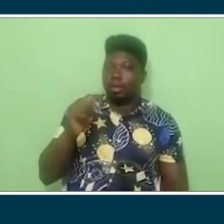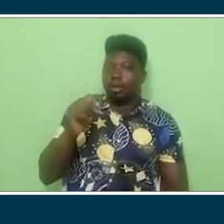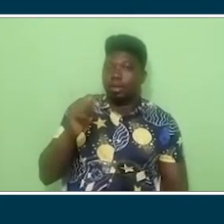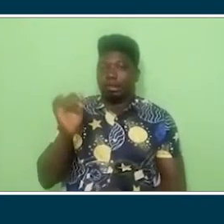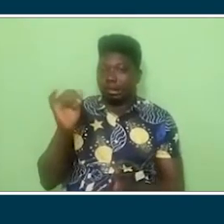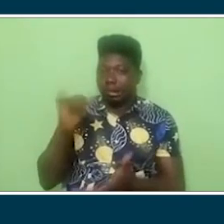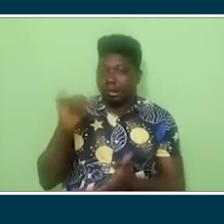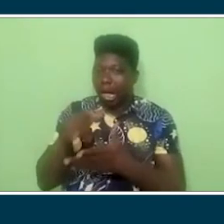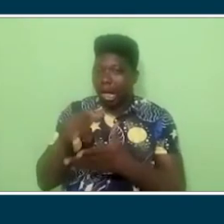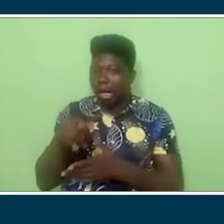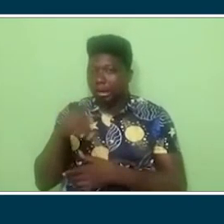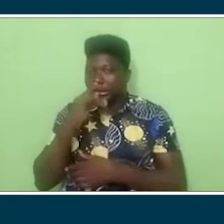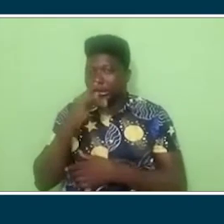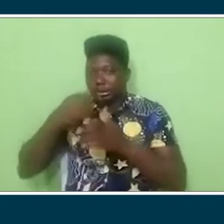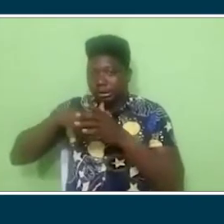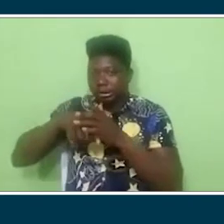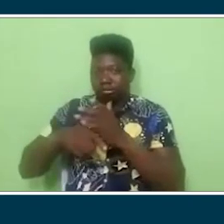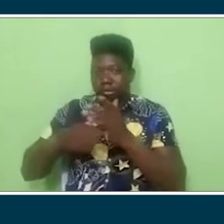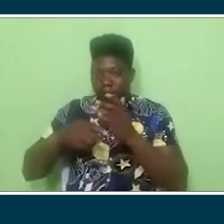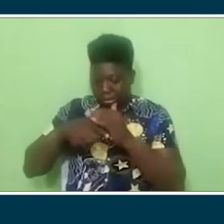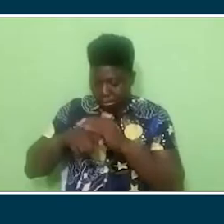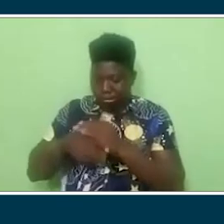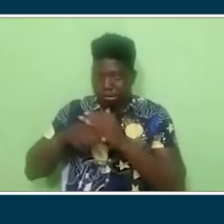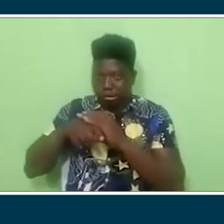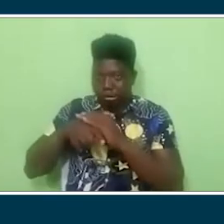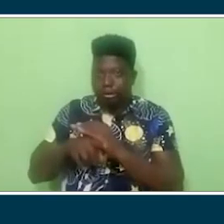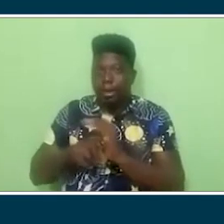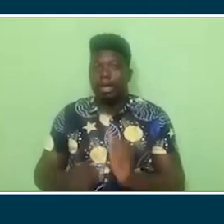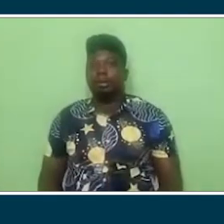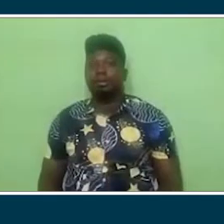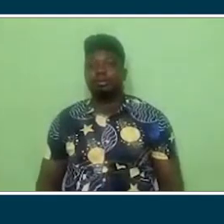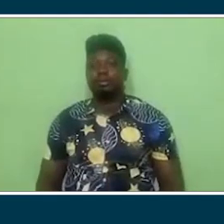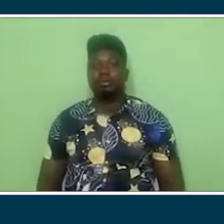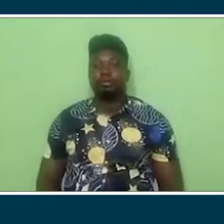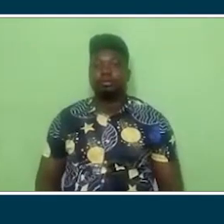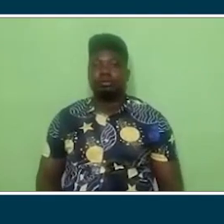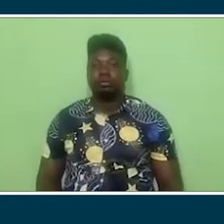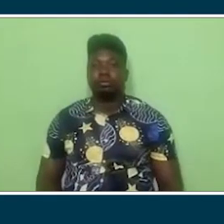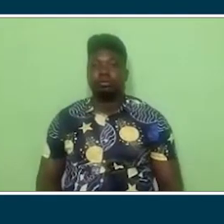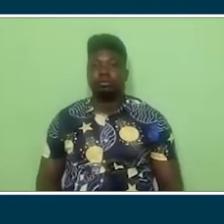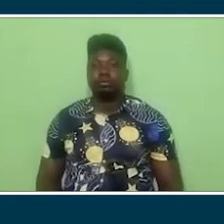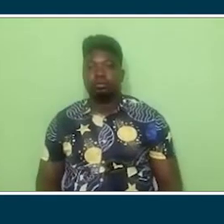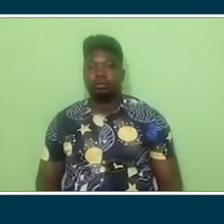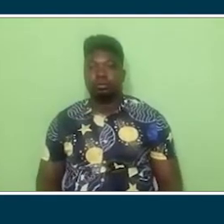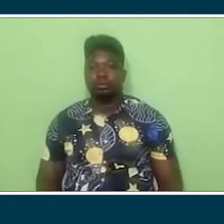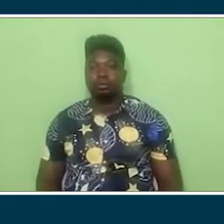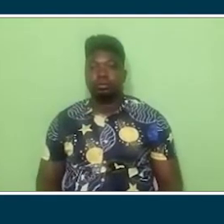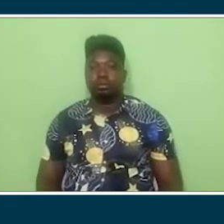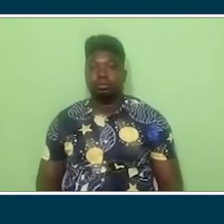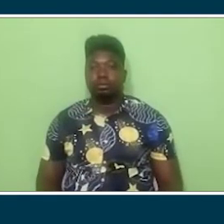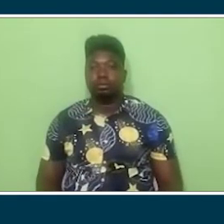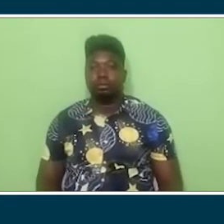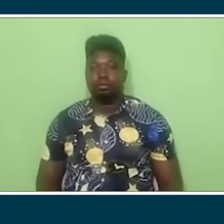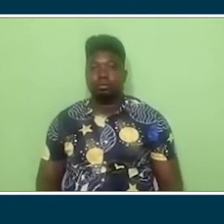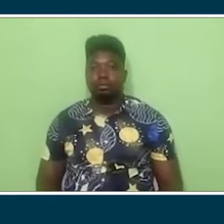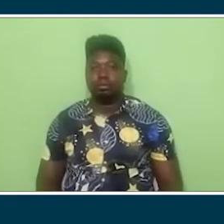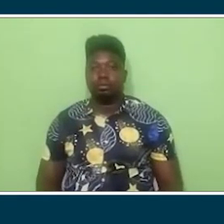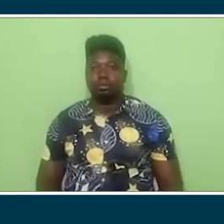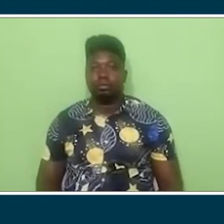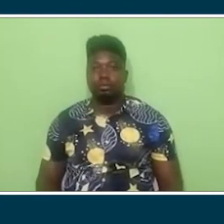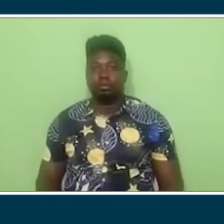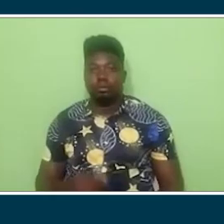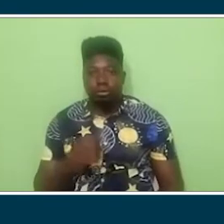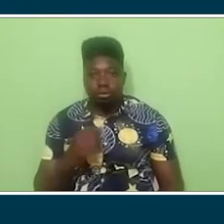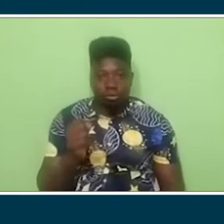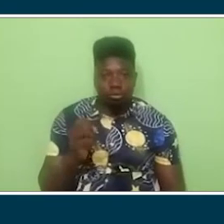deepest wound of cancel culture, that cancel culture points to, is this severance